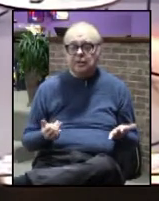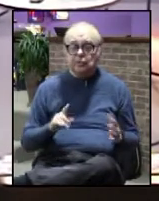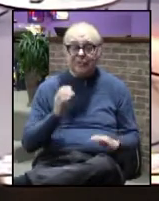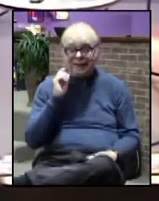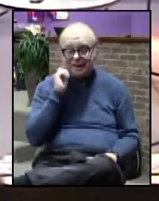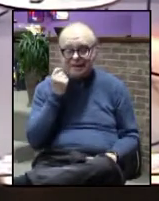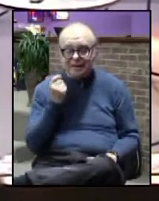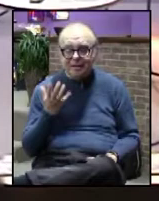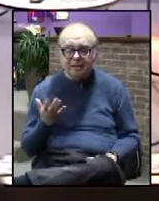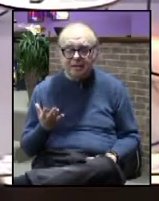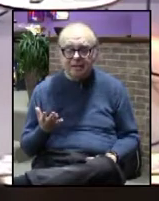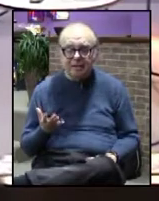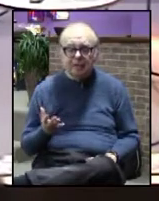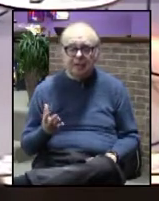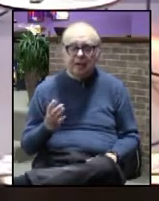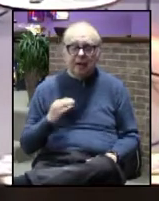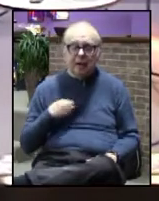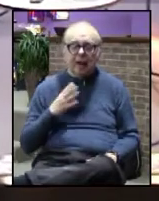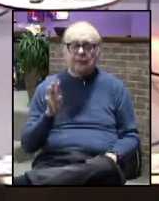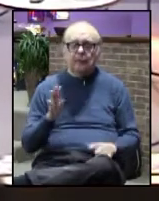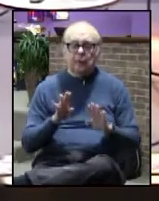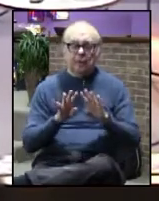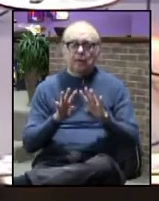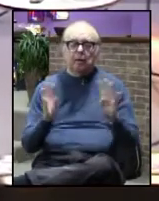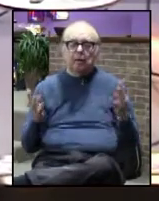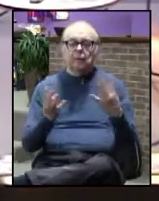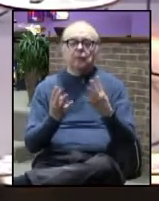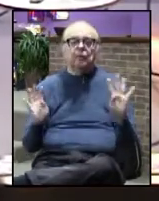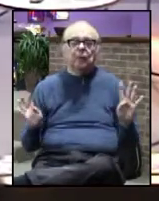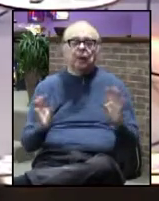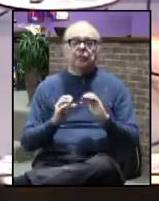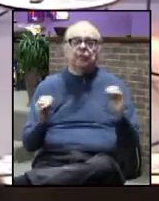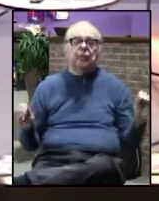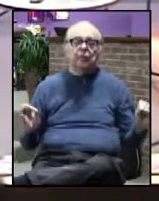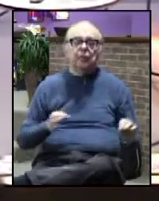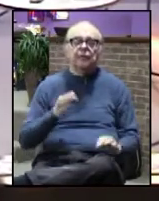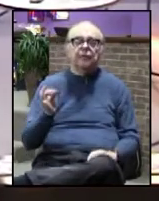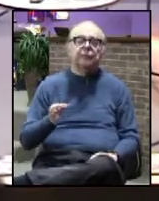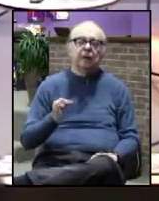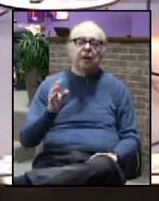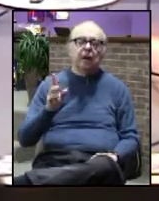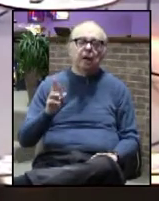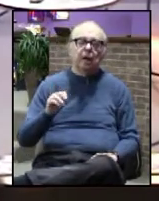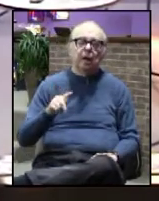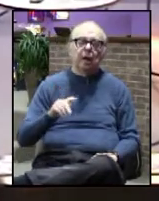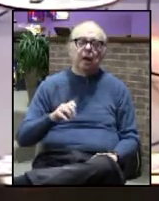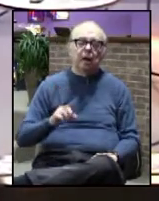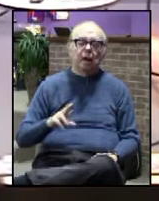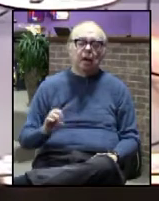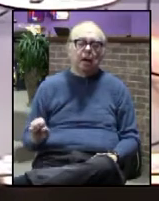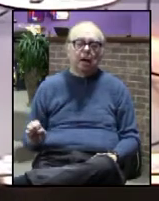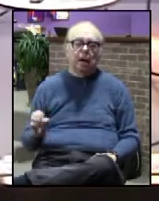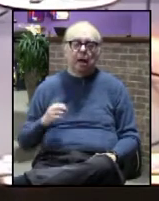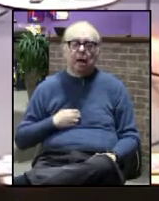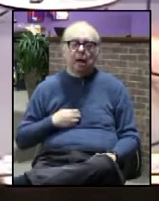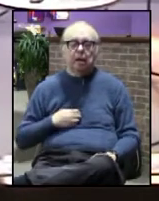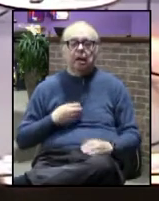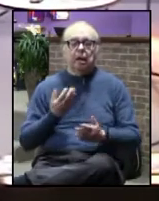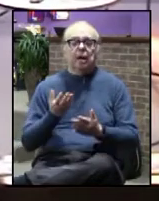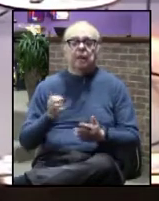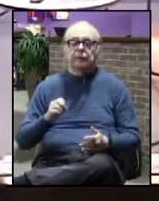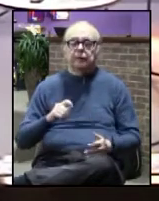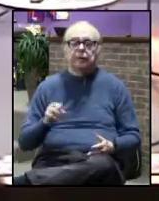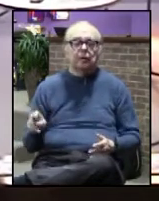neat. I got 4 walls and no furniture. I got a stove, but no pots and